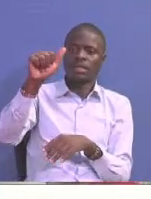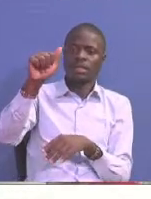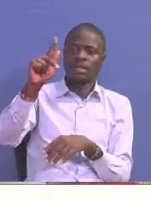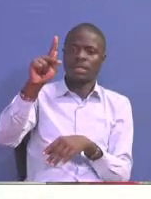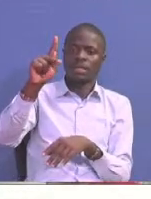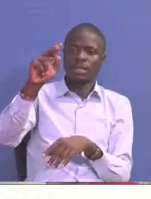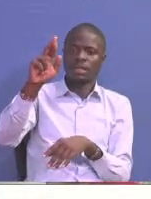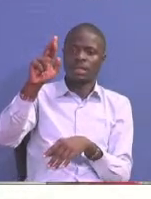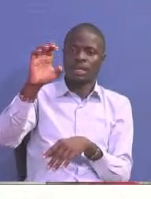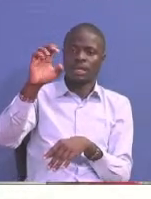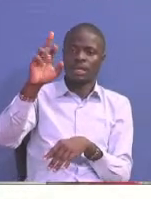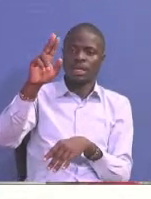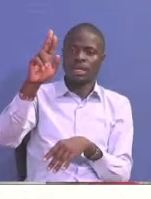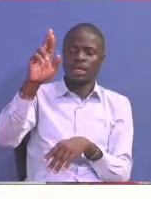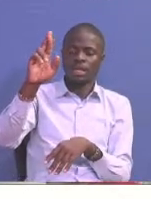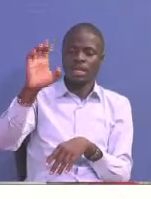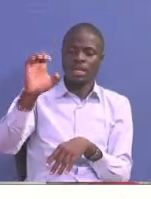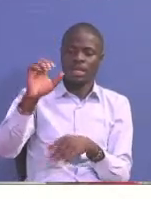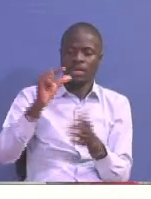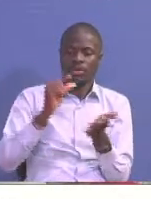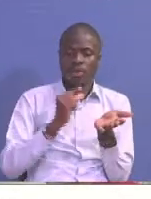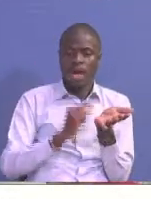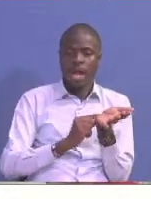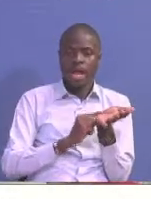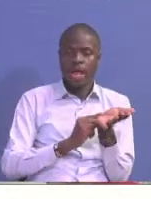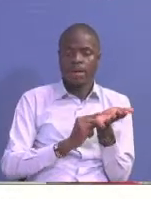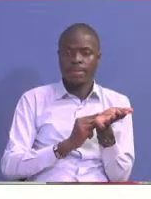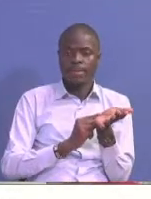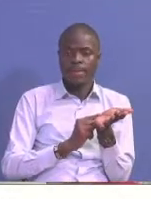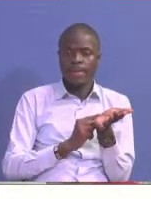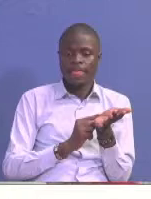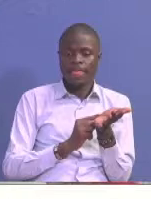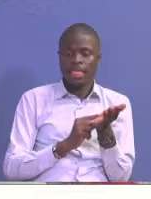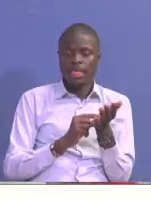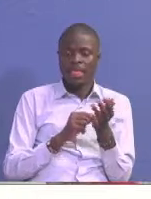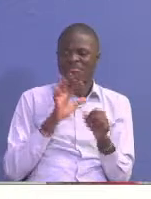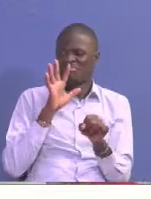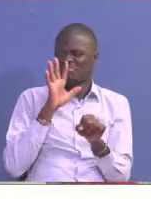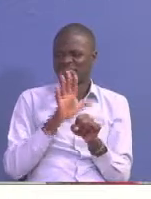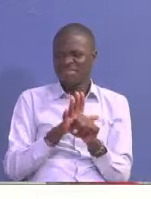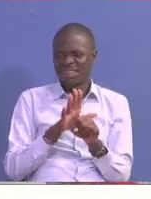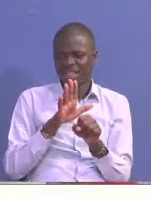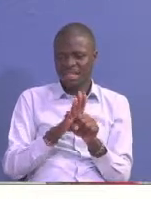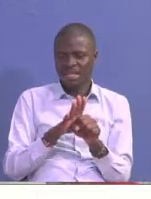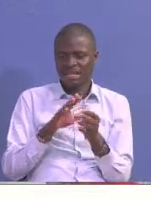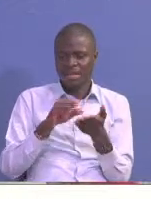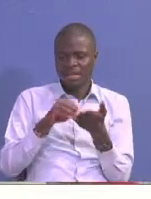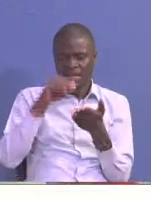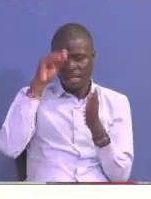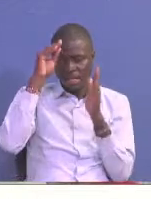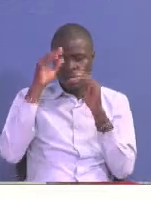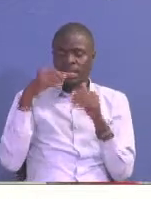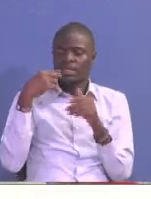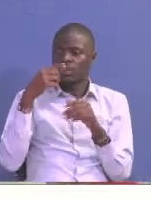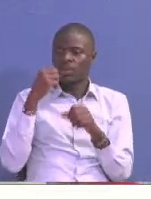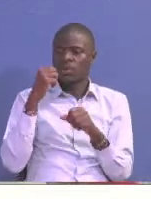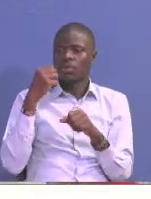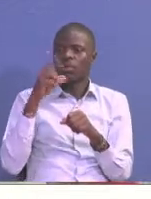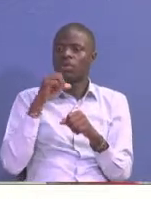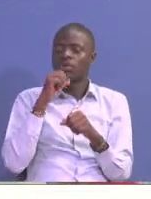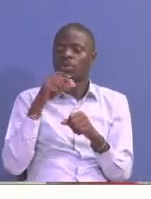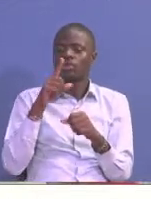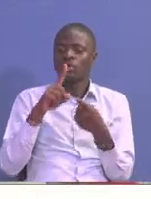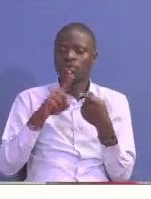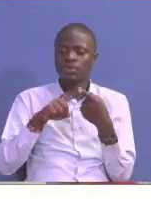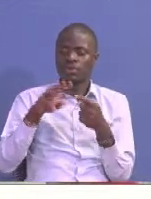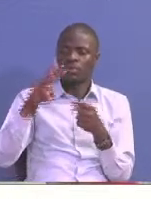University College in Kampala, Uganda. Most of the students who could not be admitted to